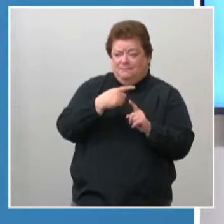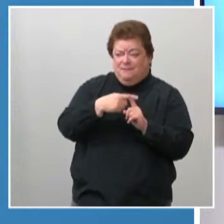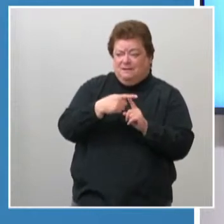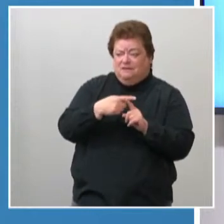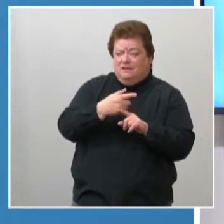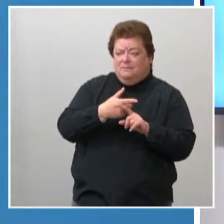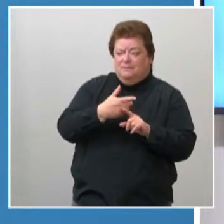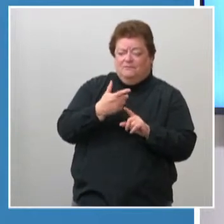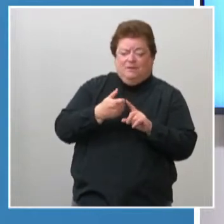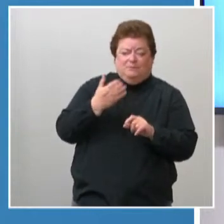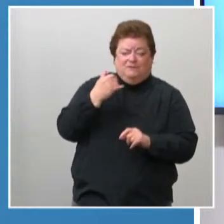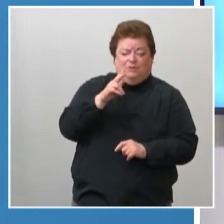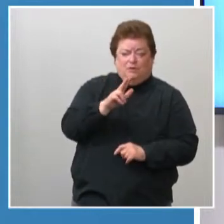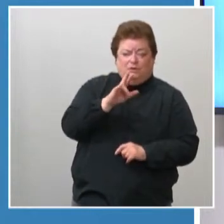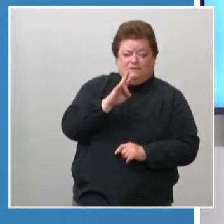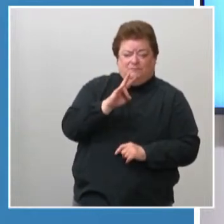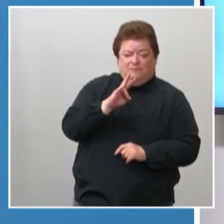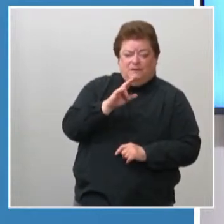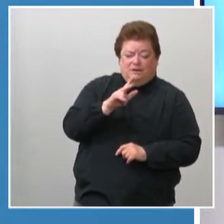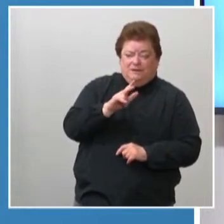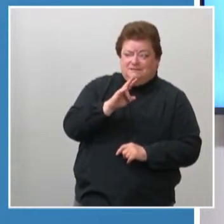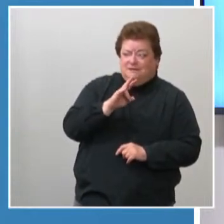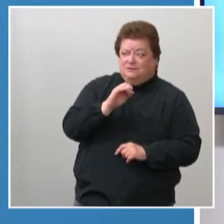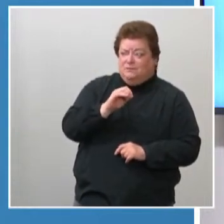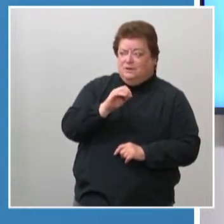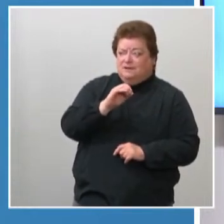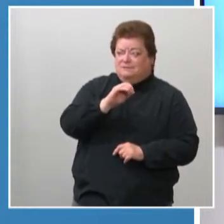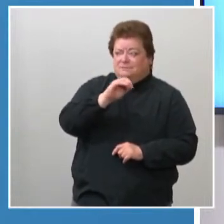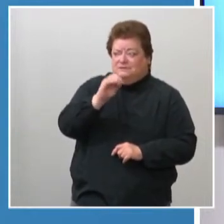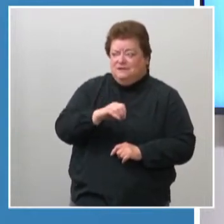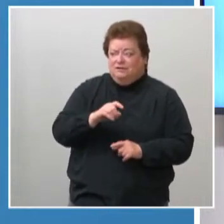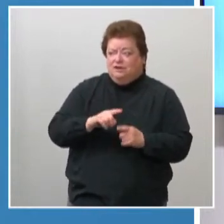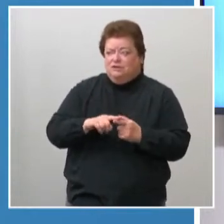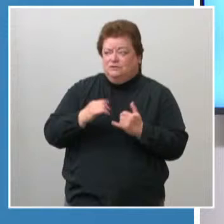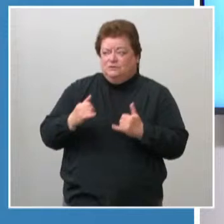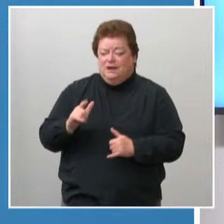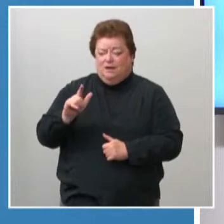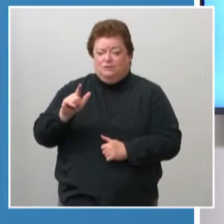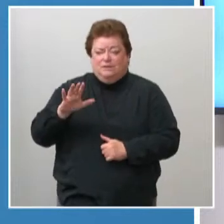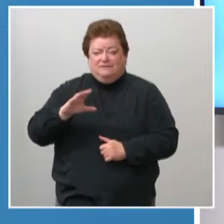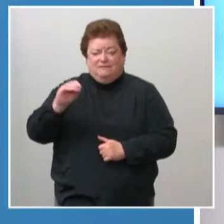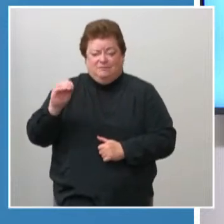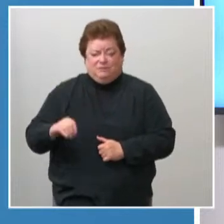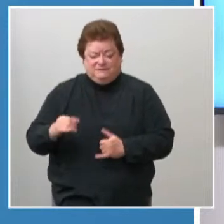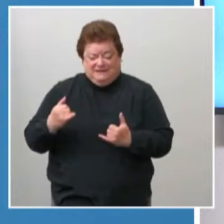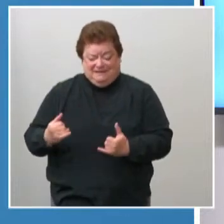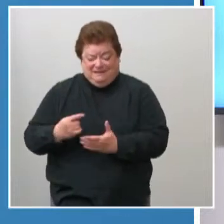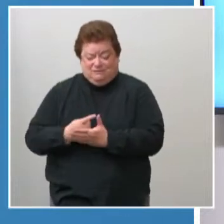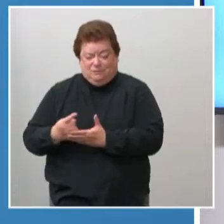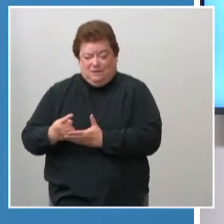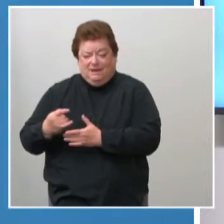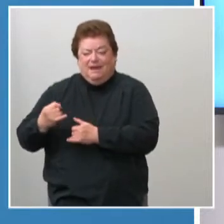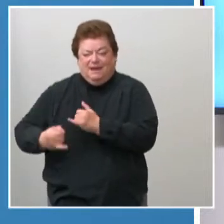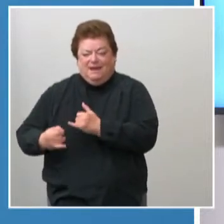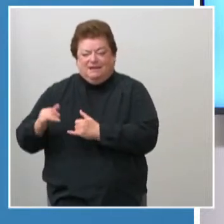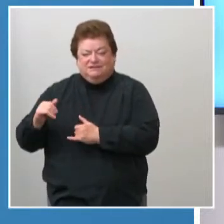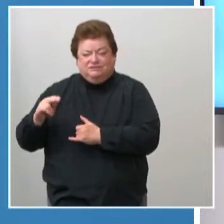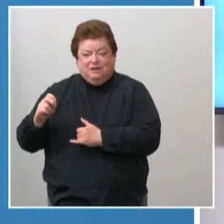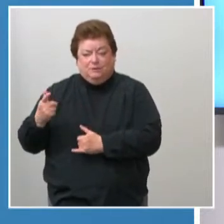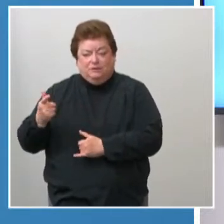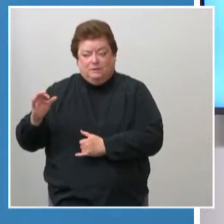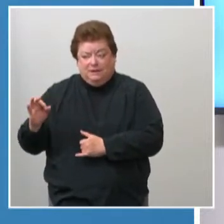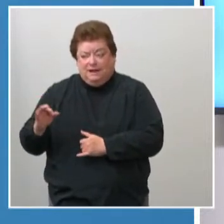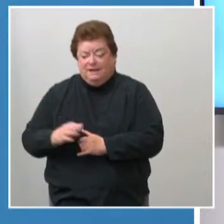from 30.7% the previous week down to 25% this past week, ending January